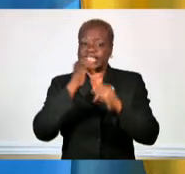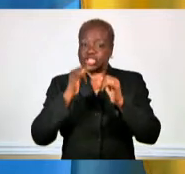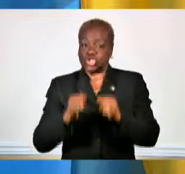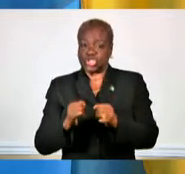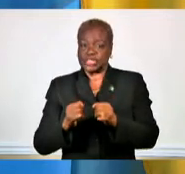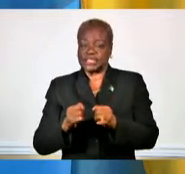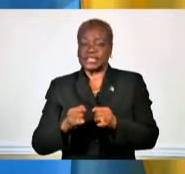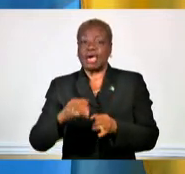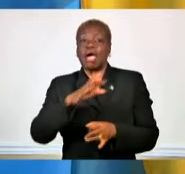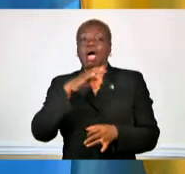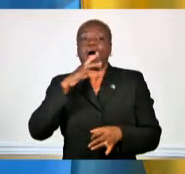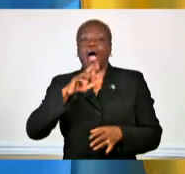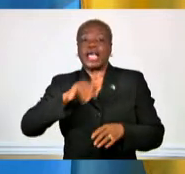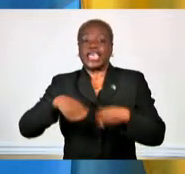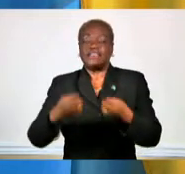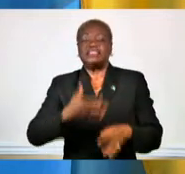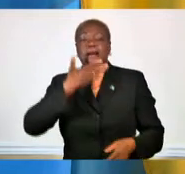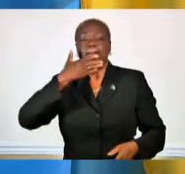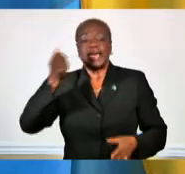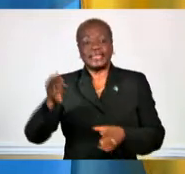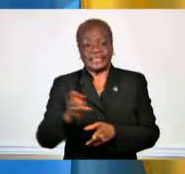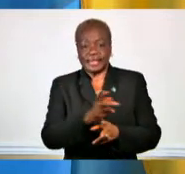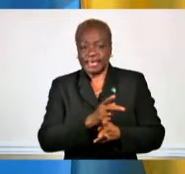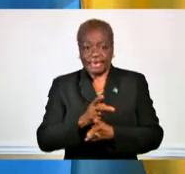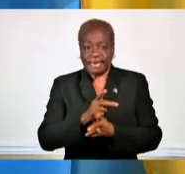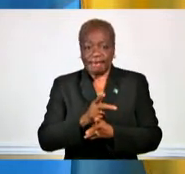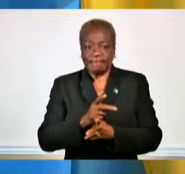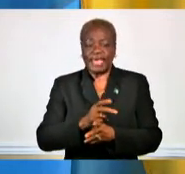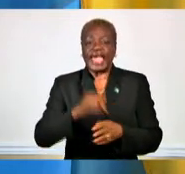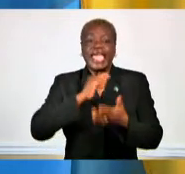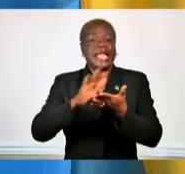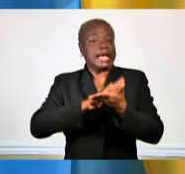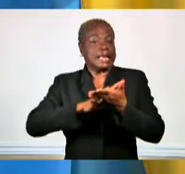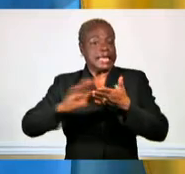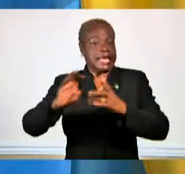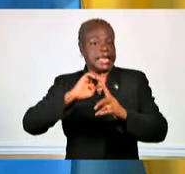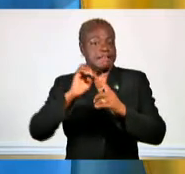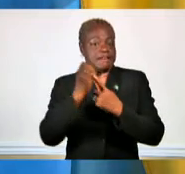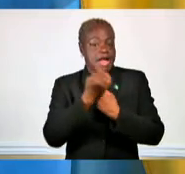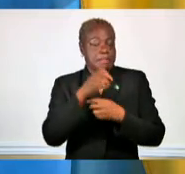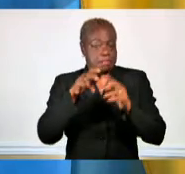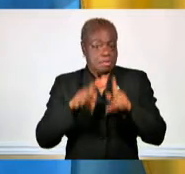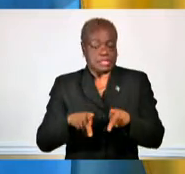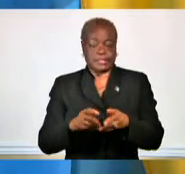are afforded the best care in the most sterile environment possible.